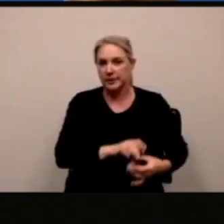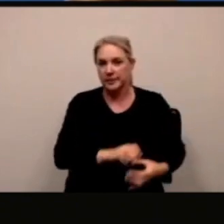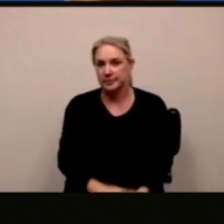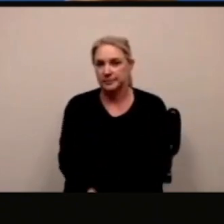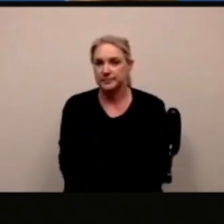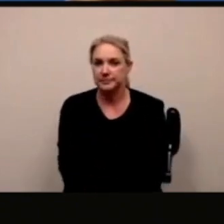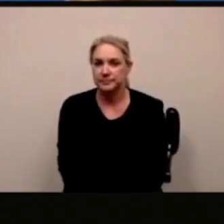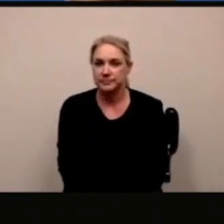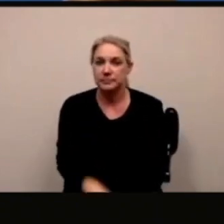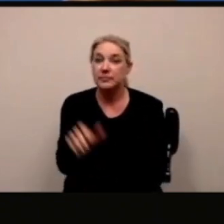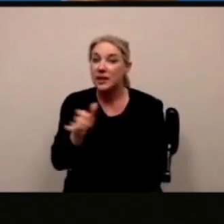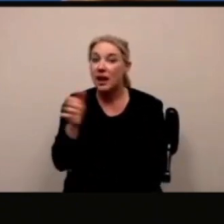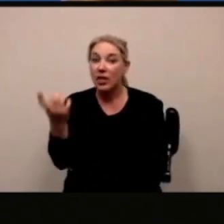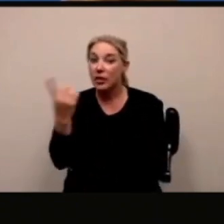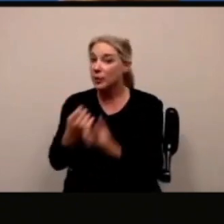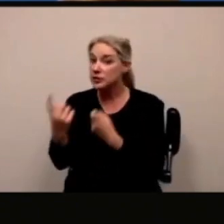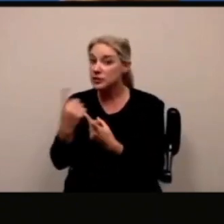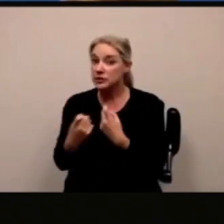Other questions coming up?